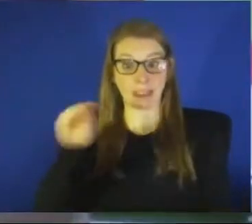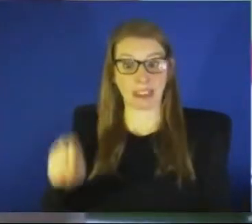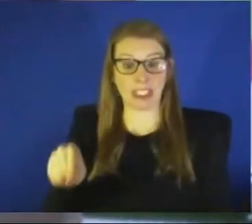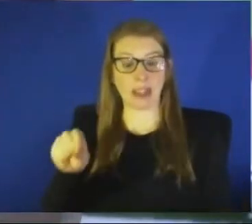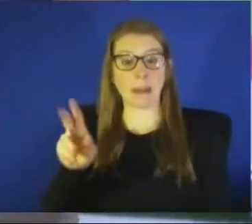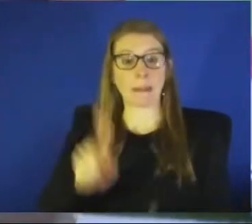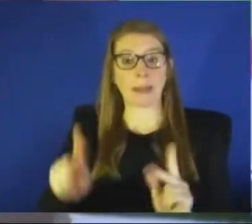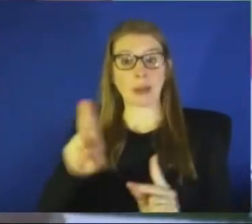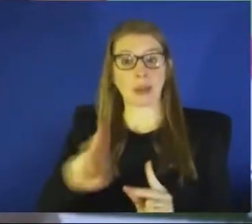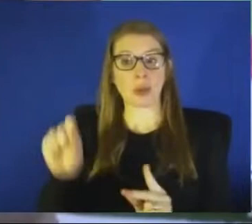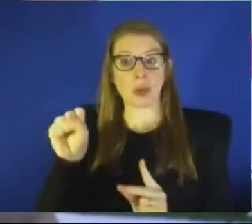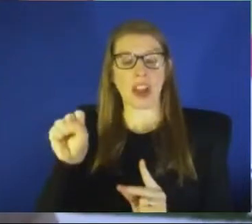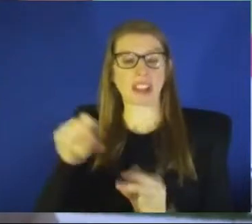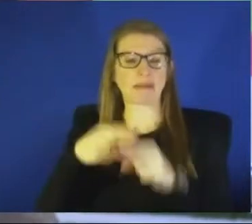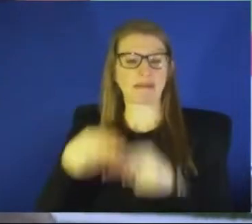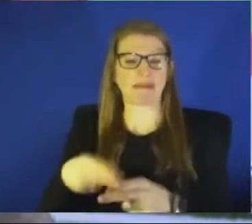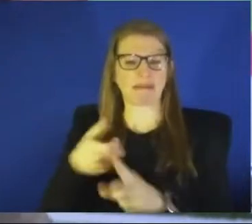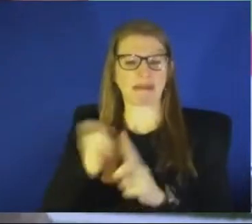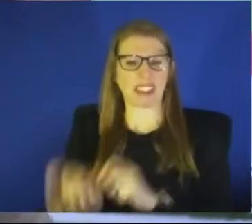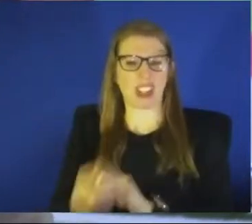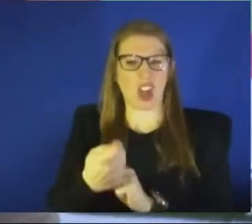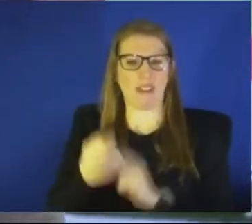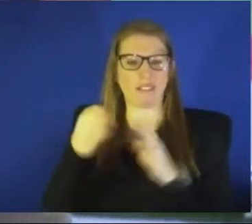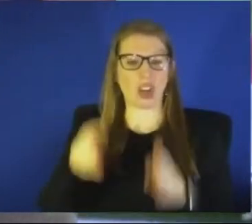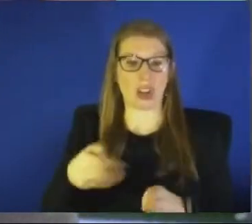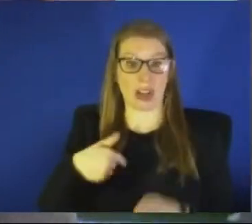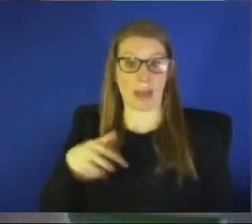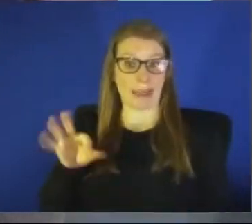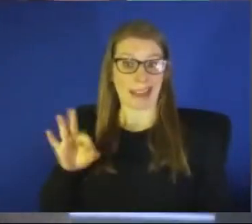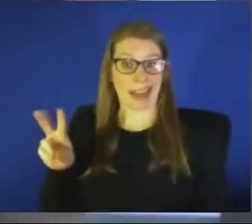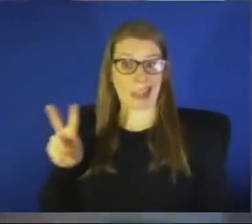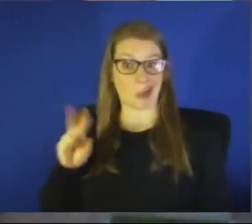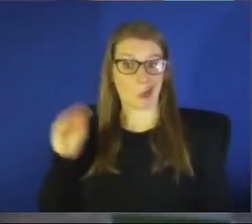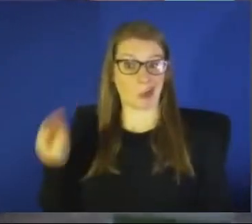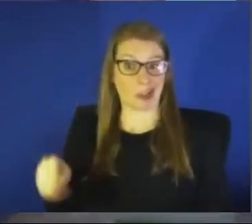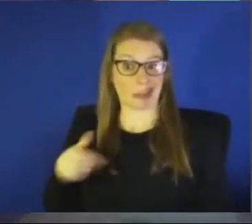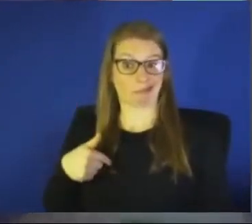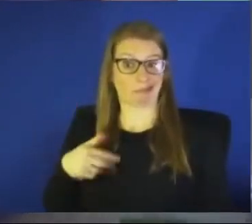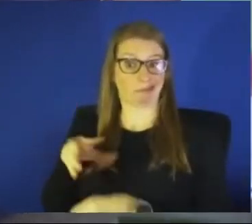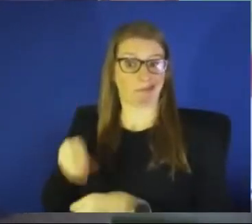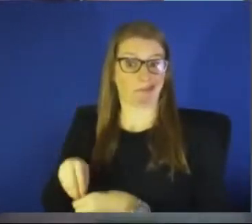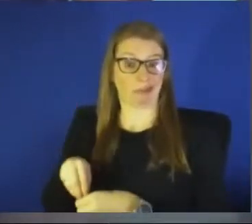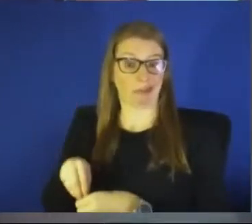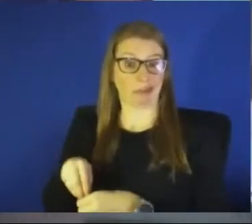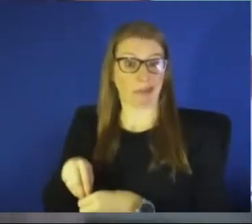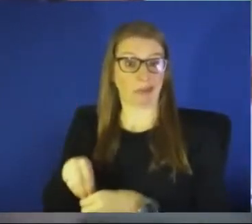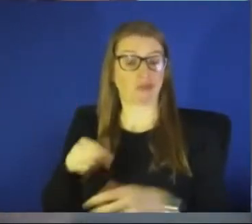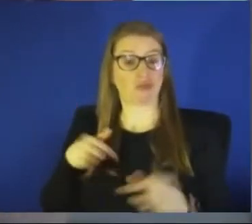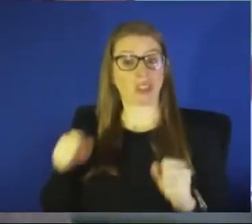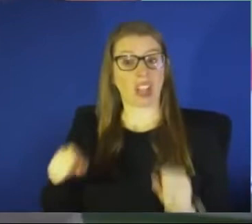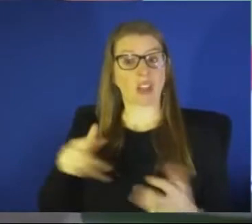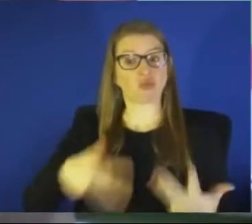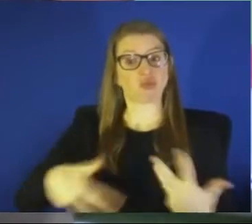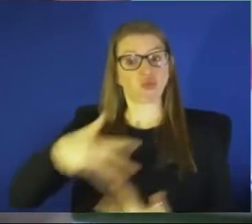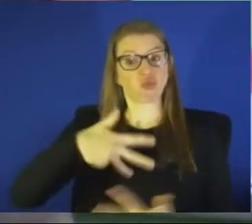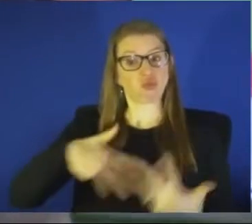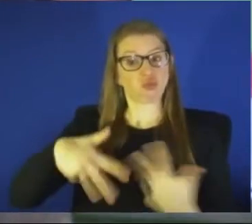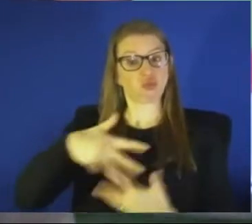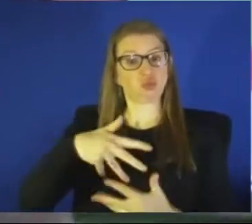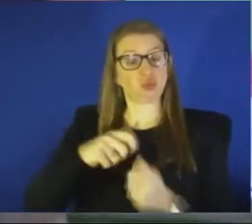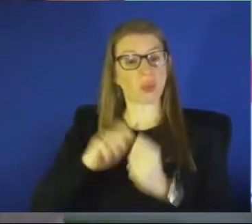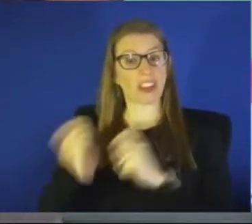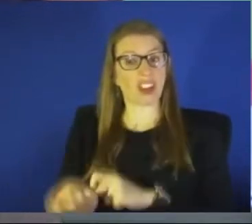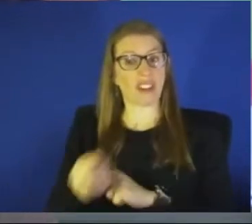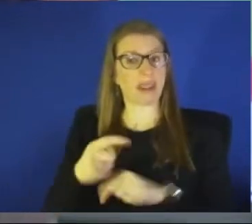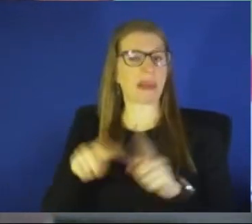themselves golfer. Of course, I'm part of the 92%. I can hang. I always say I can kind of hang when it comes to golfing, but we'll see.